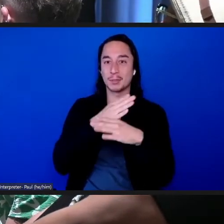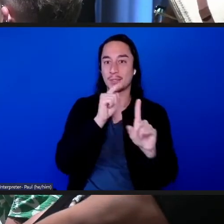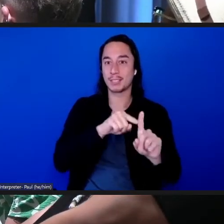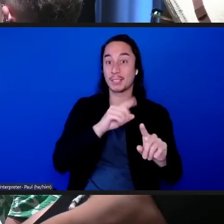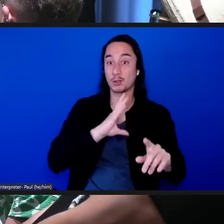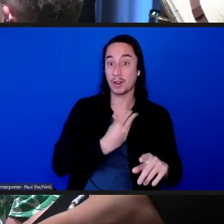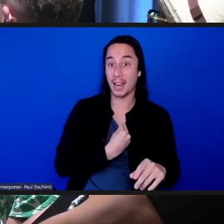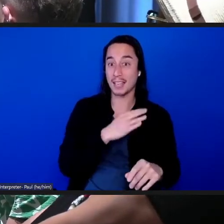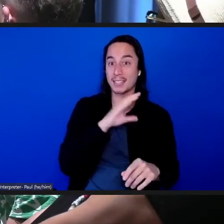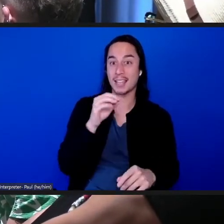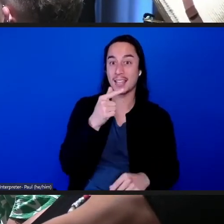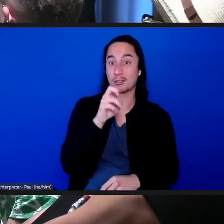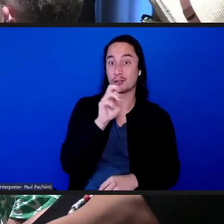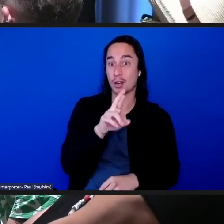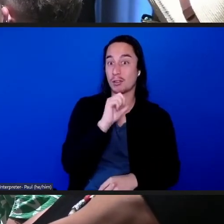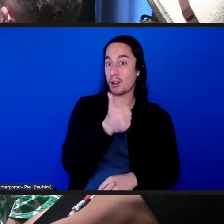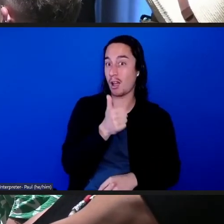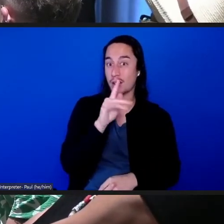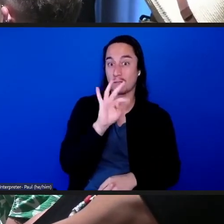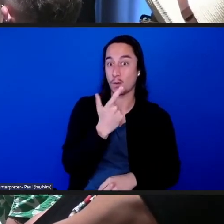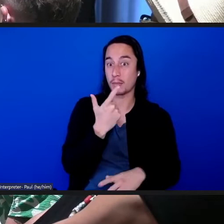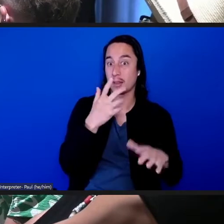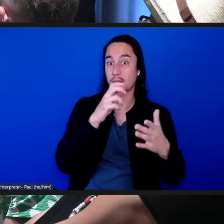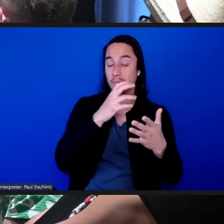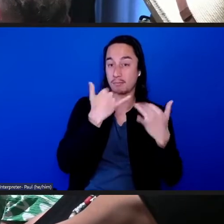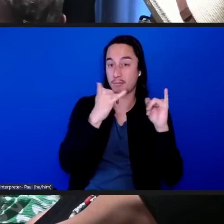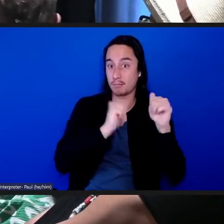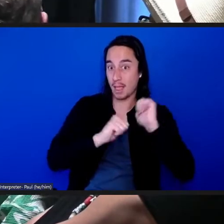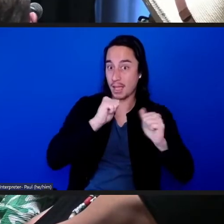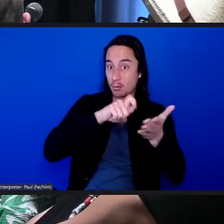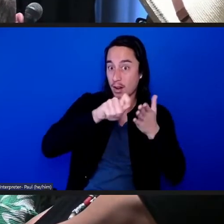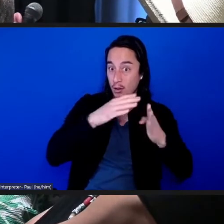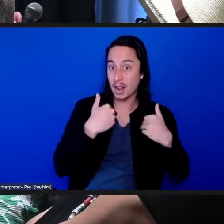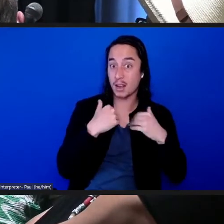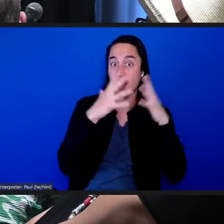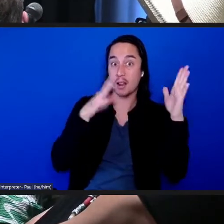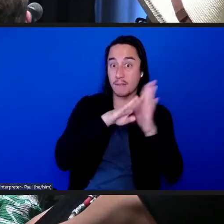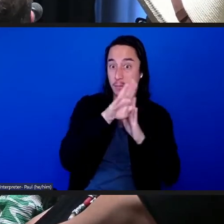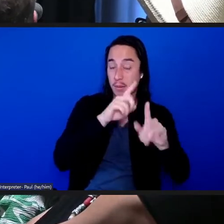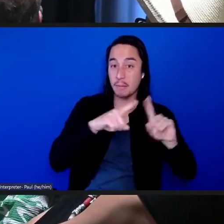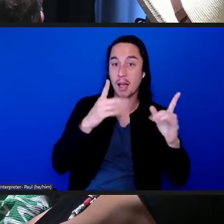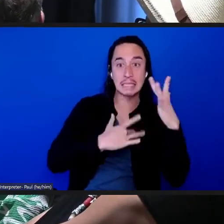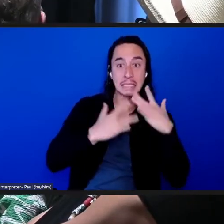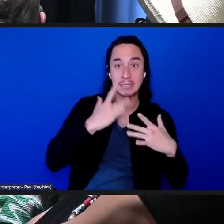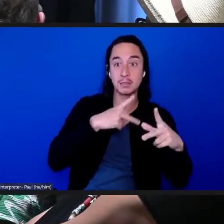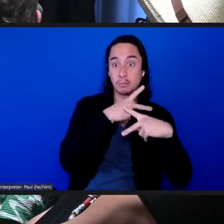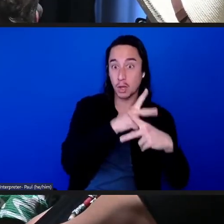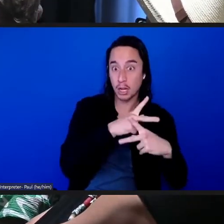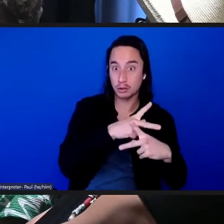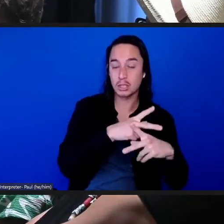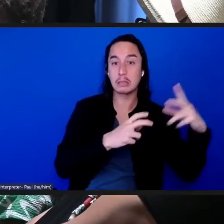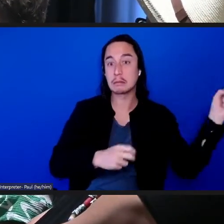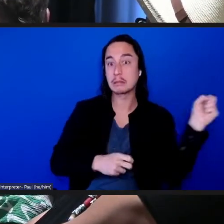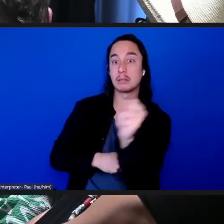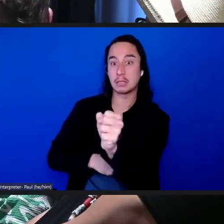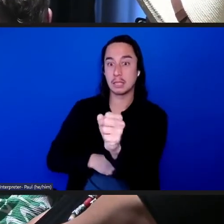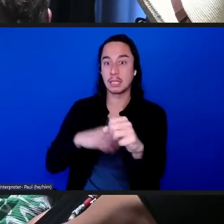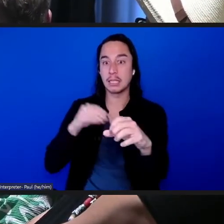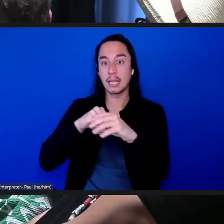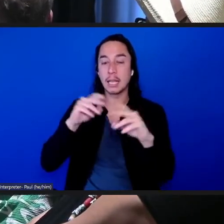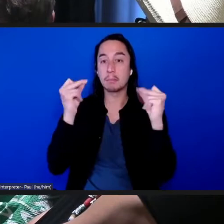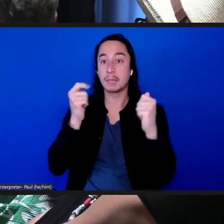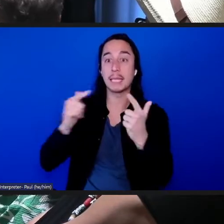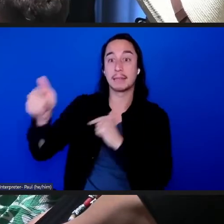gender nonconforming playwrights we found who had a lot of development but not production, And we put them in the in speed